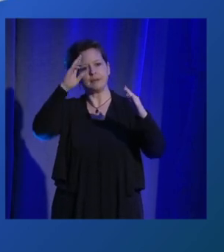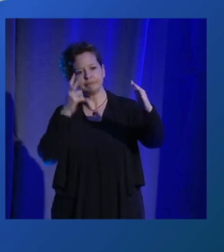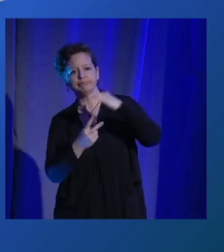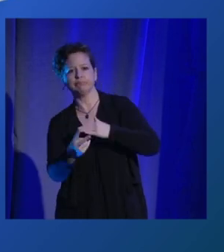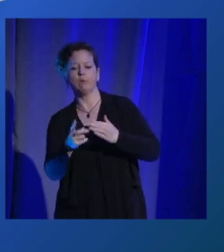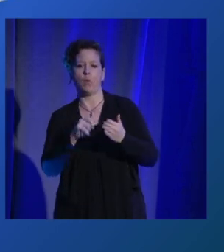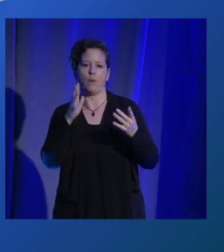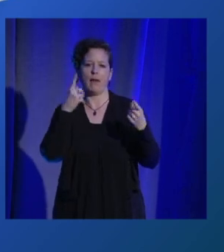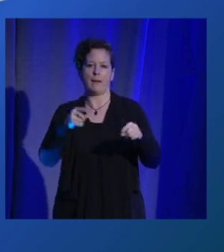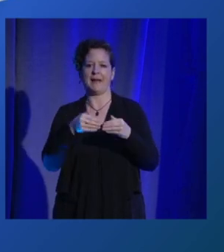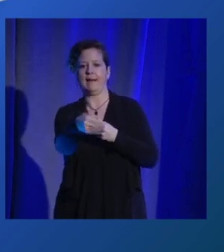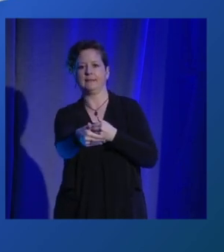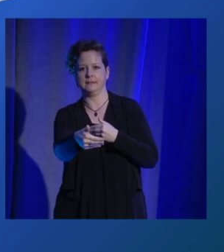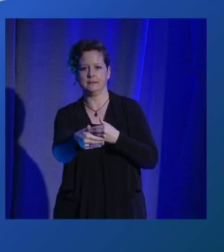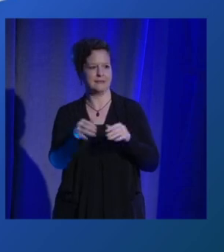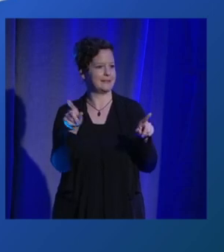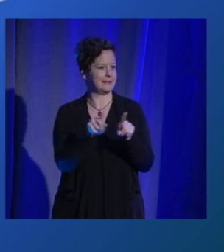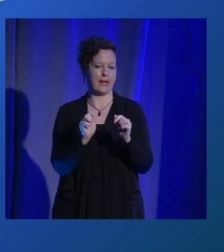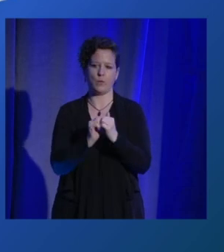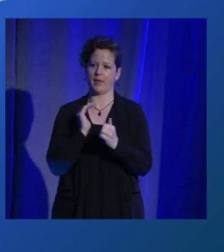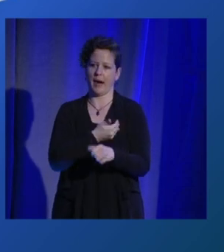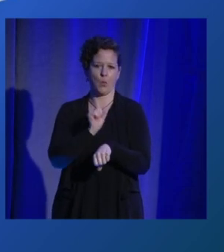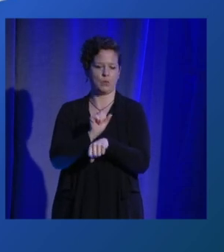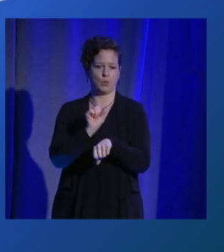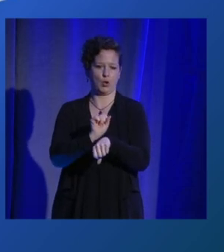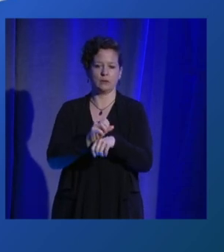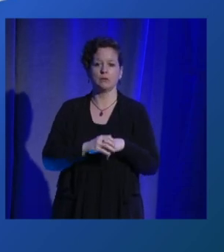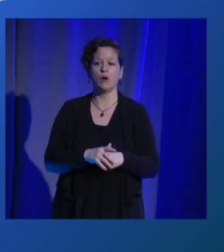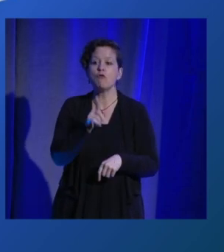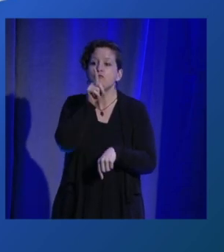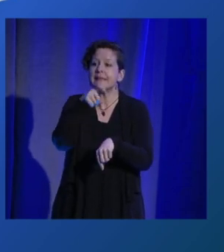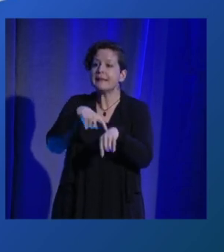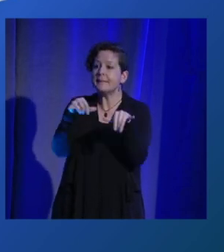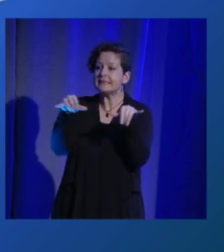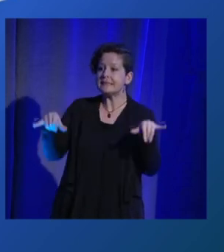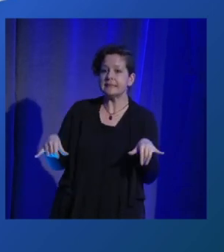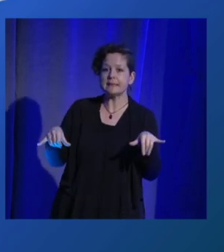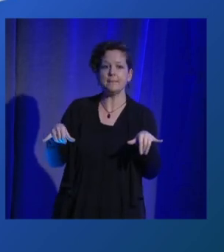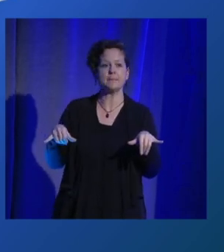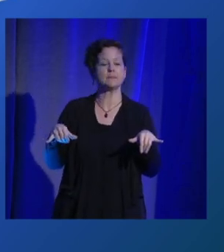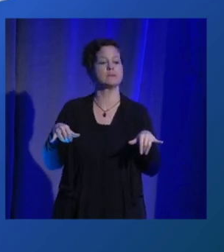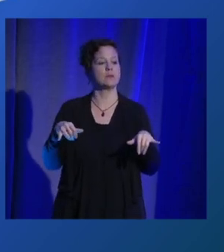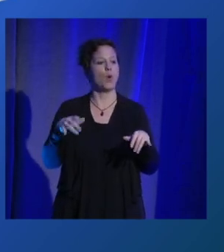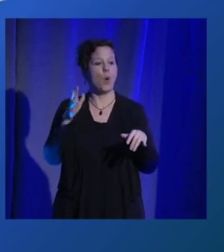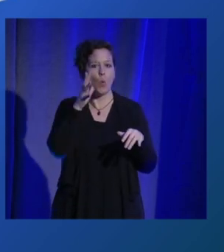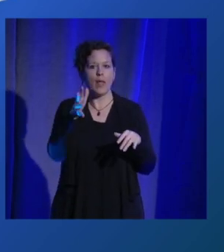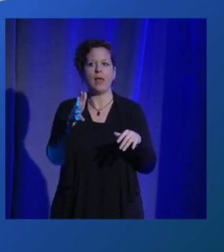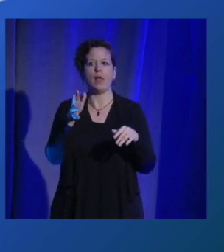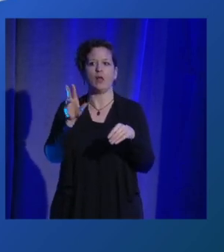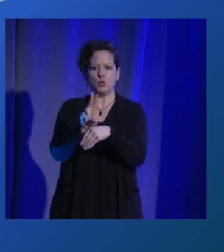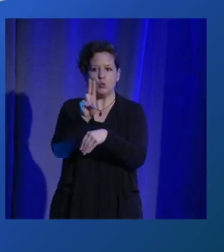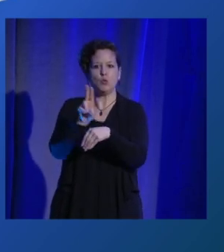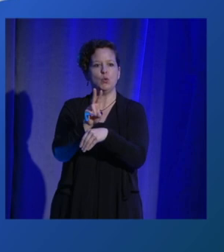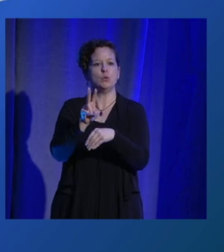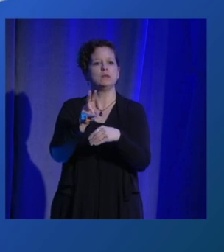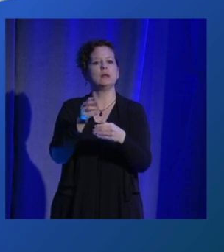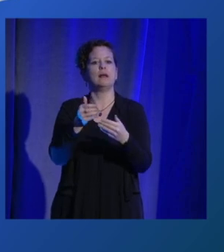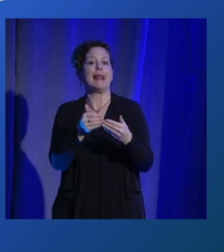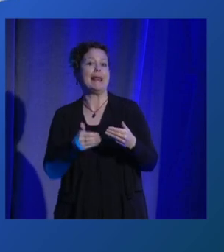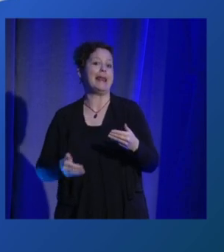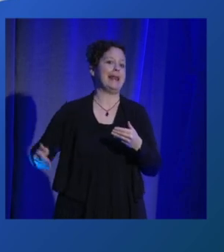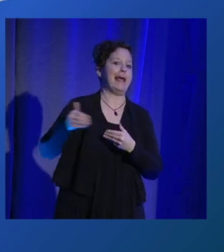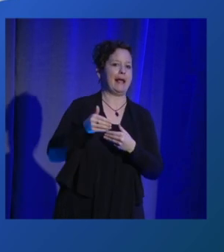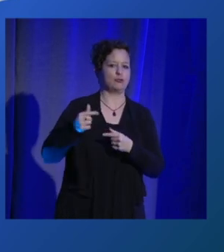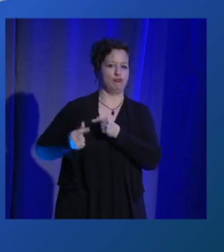the context of what we're trying to get done realtime systems are going to be driven by Next Generation Hardware